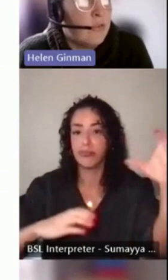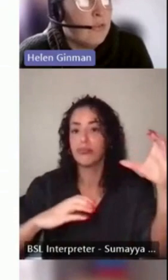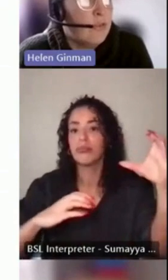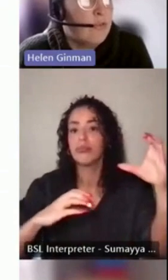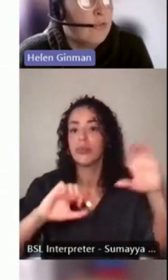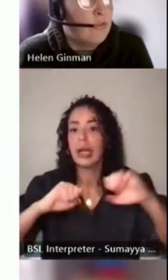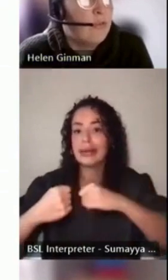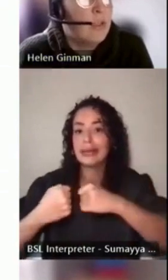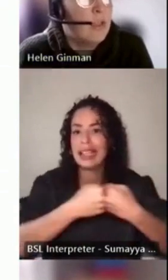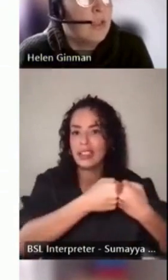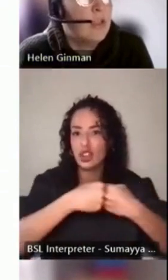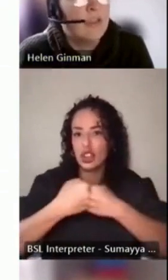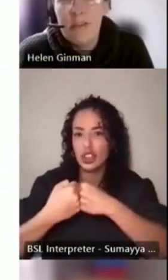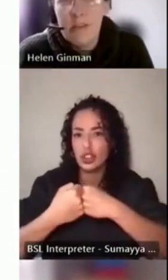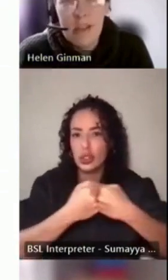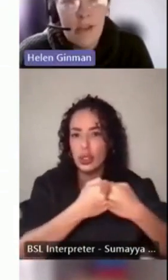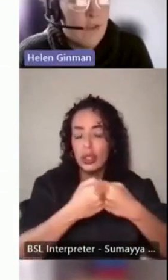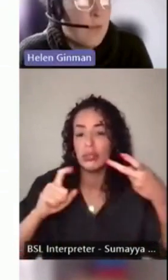tension,